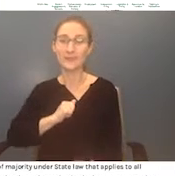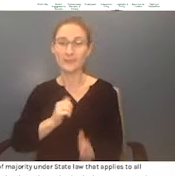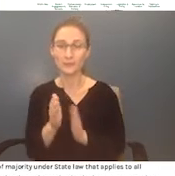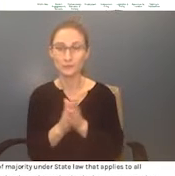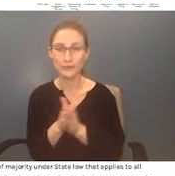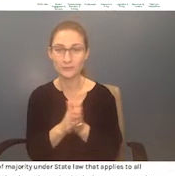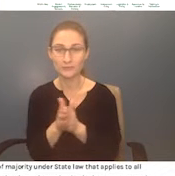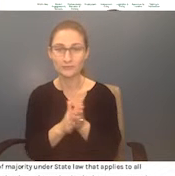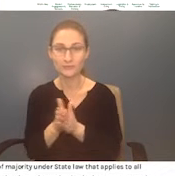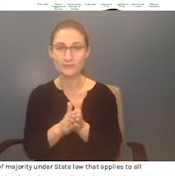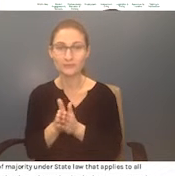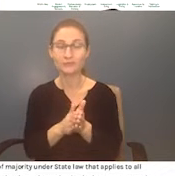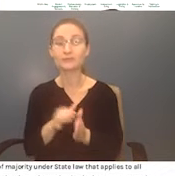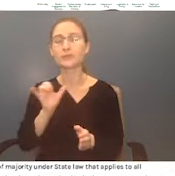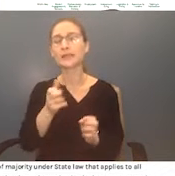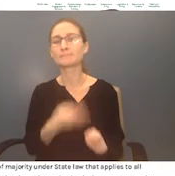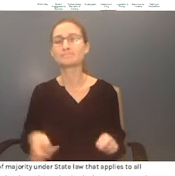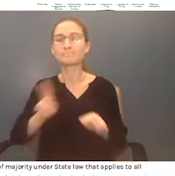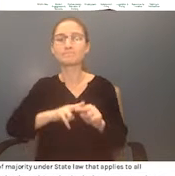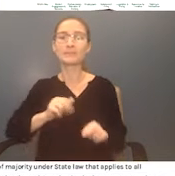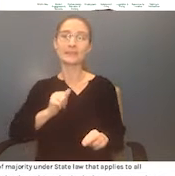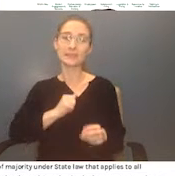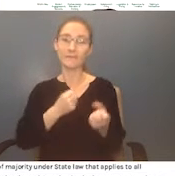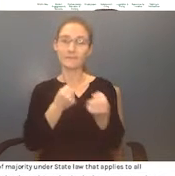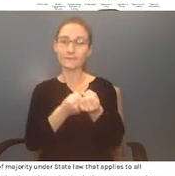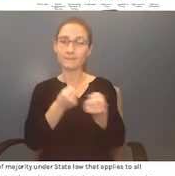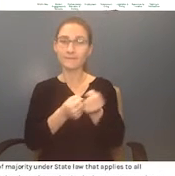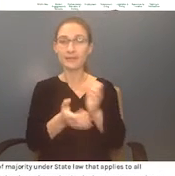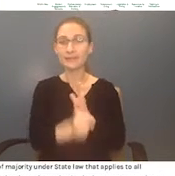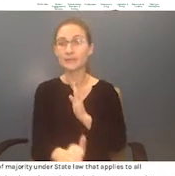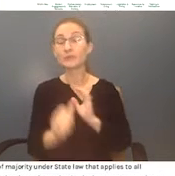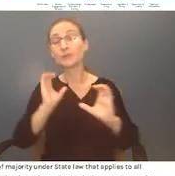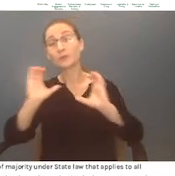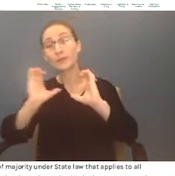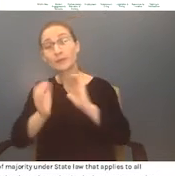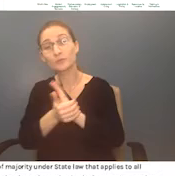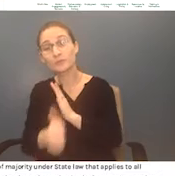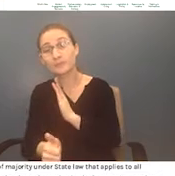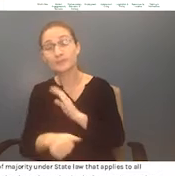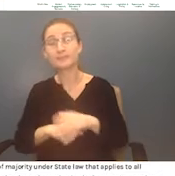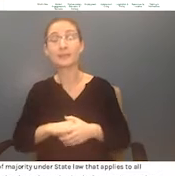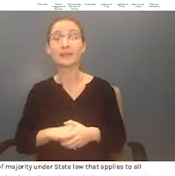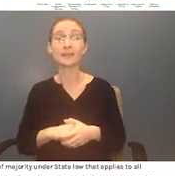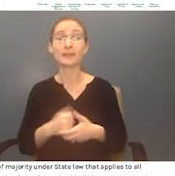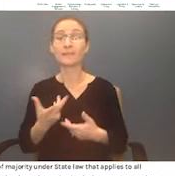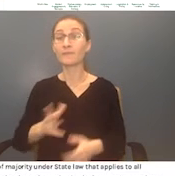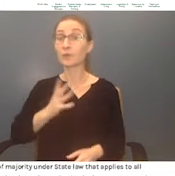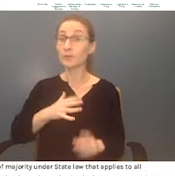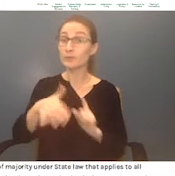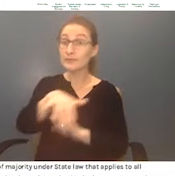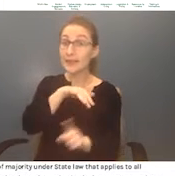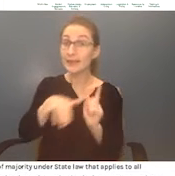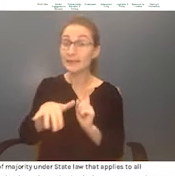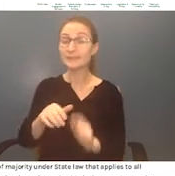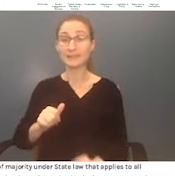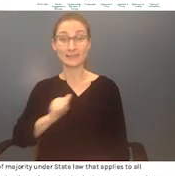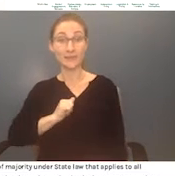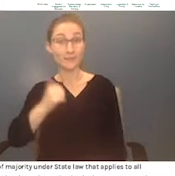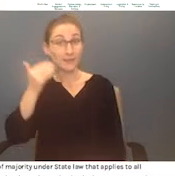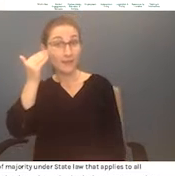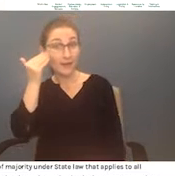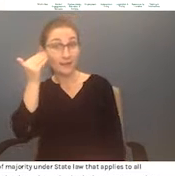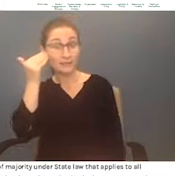self-determination. So that's increasing those self-advocacy skills, communication skills, goal setting,